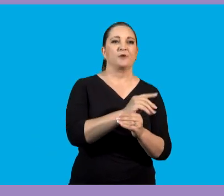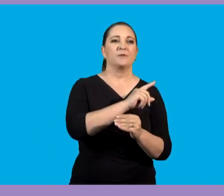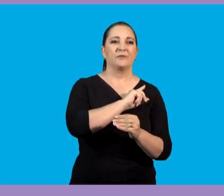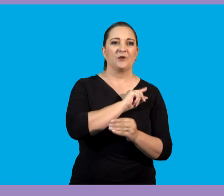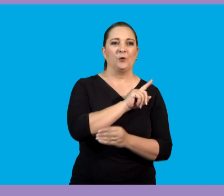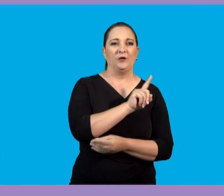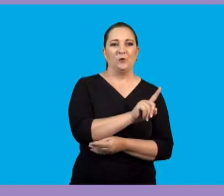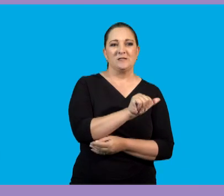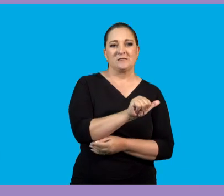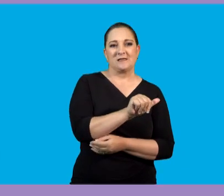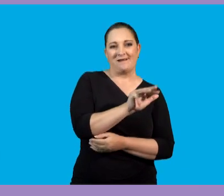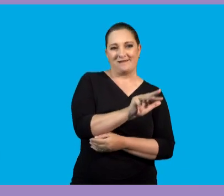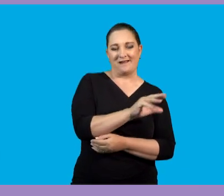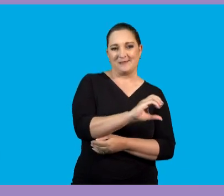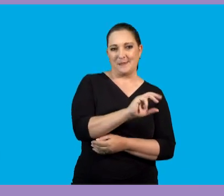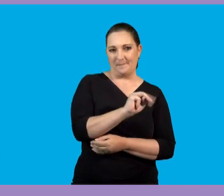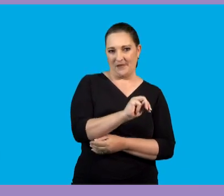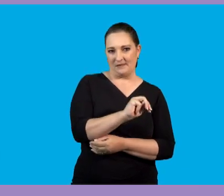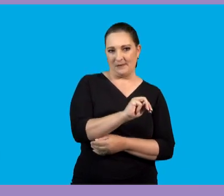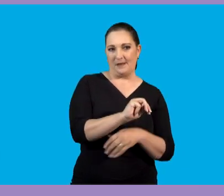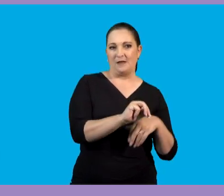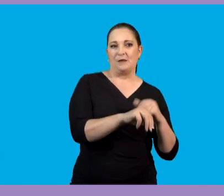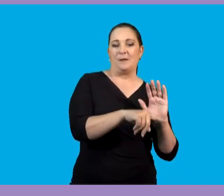25 centimeters squared. So we are going to say